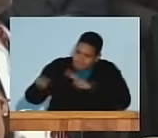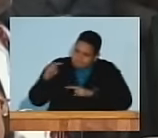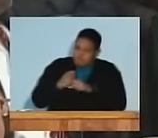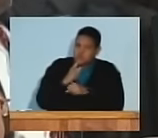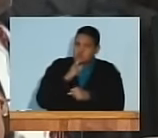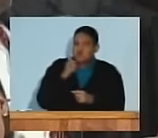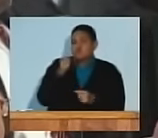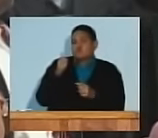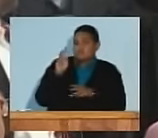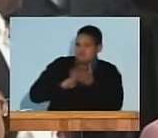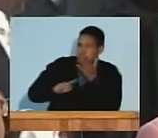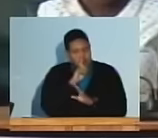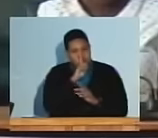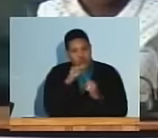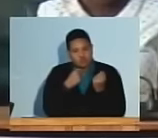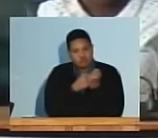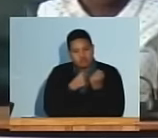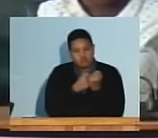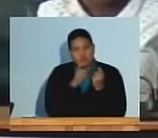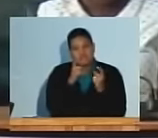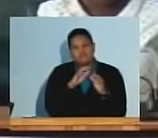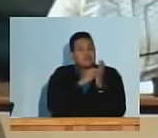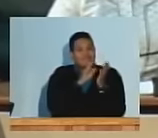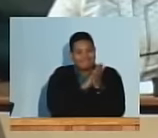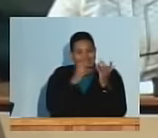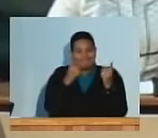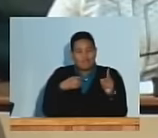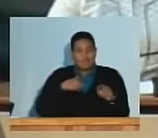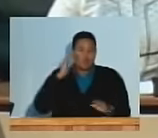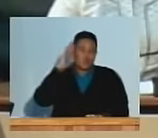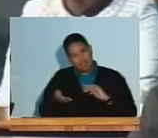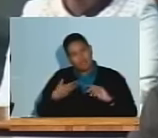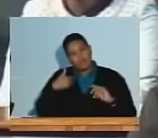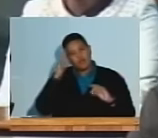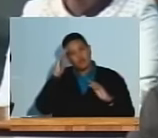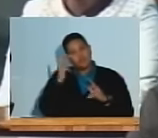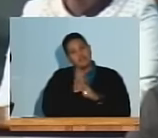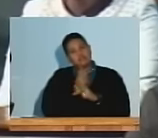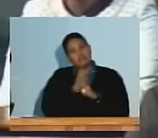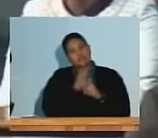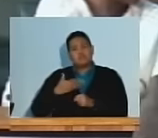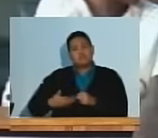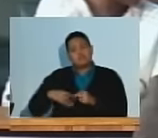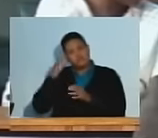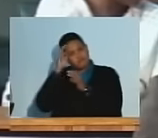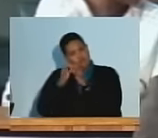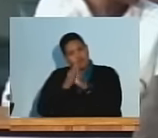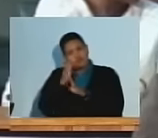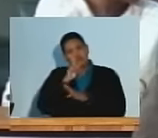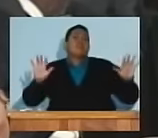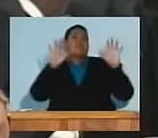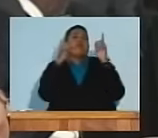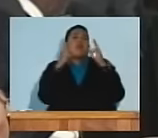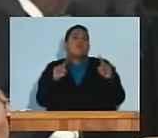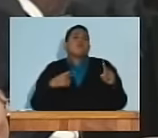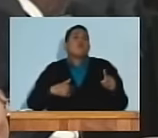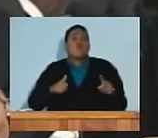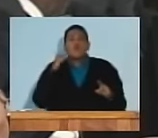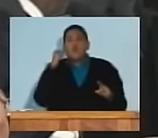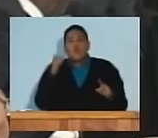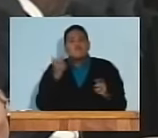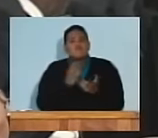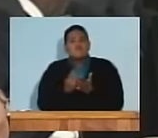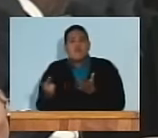Miller echoed a similar sentiment, adding that her team would be scrutinizing the government on behalf of the people. We will not fail